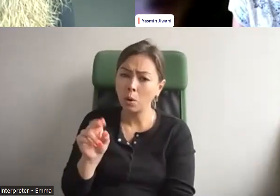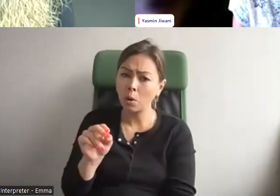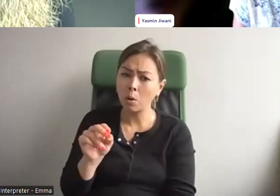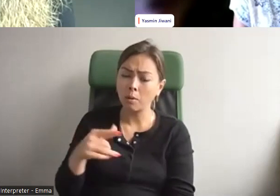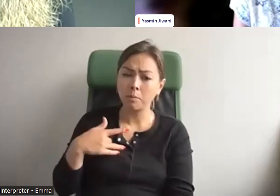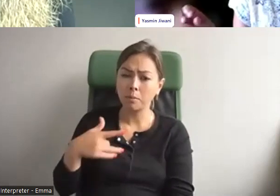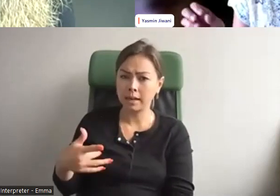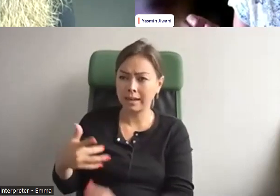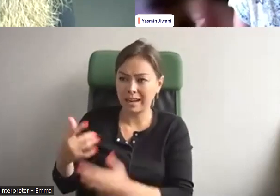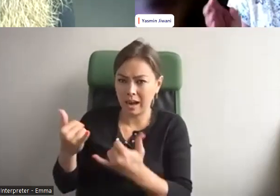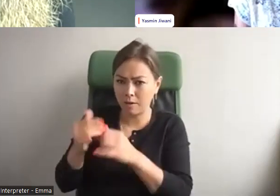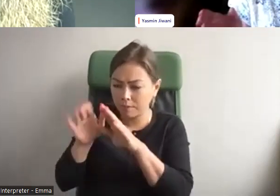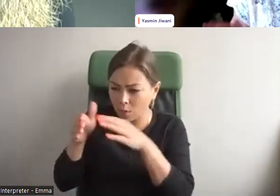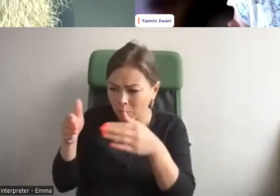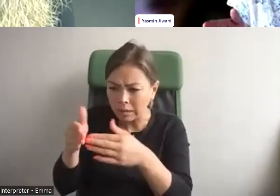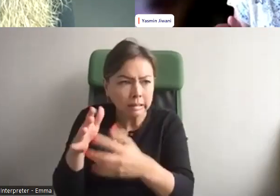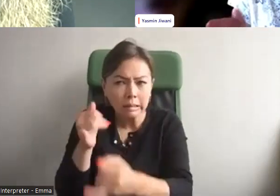have a dead body. It